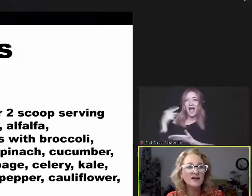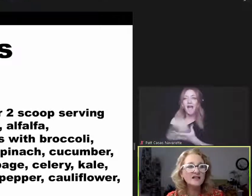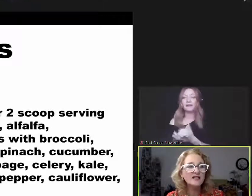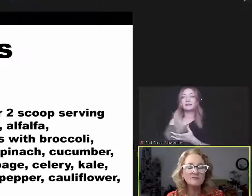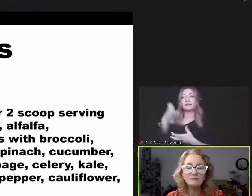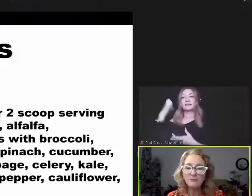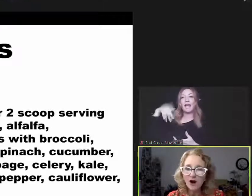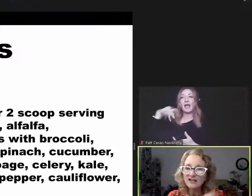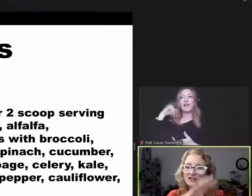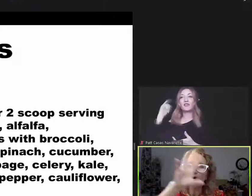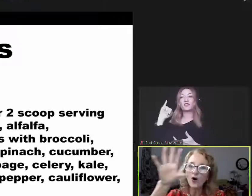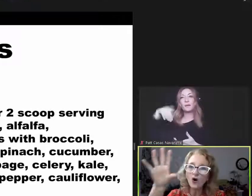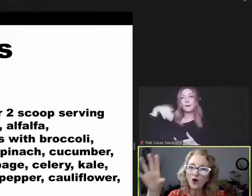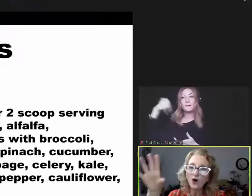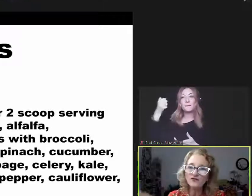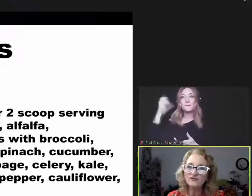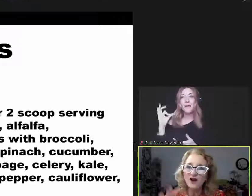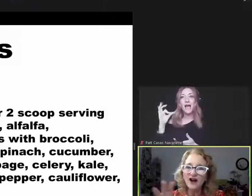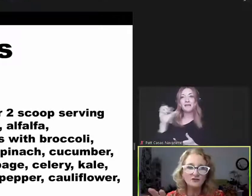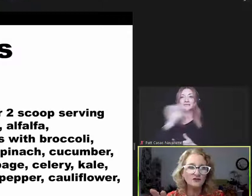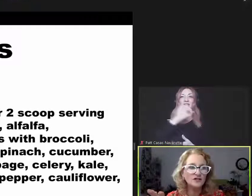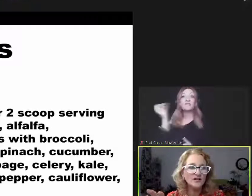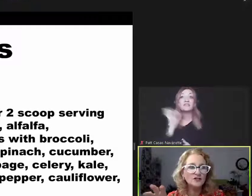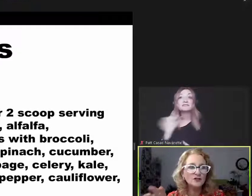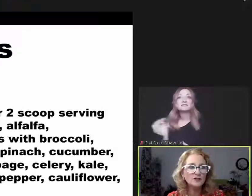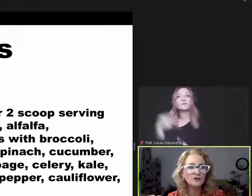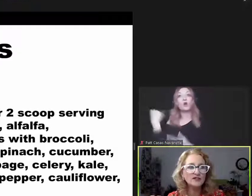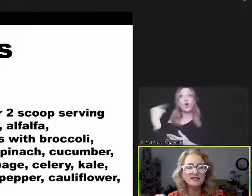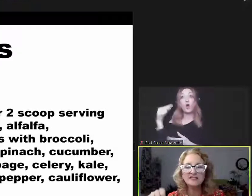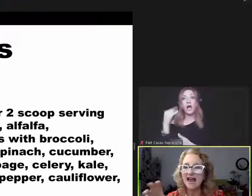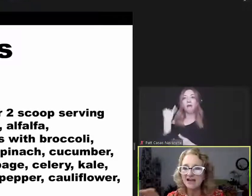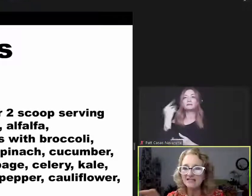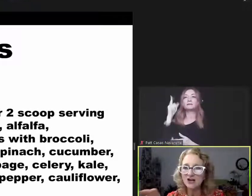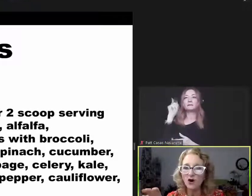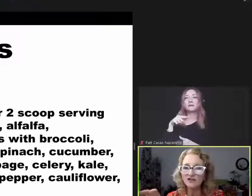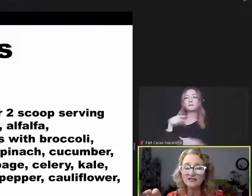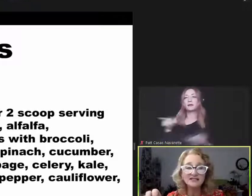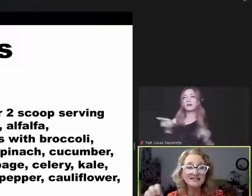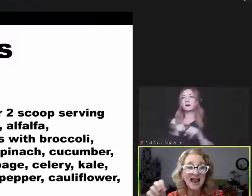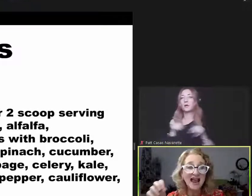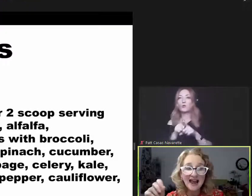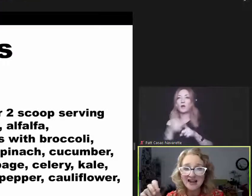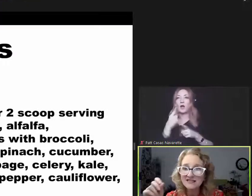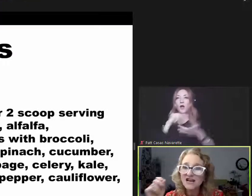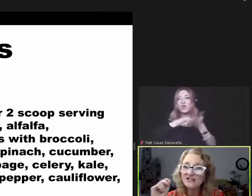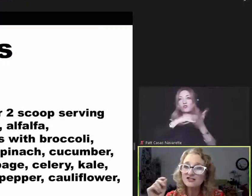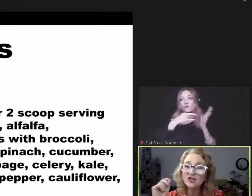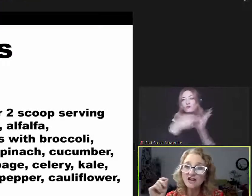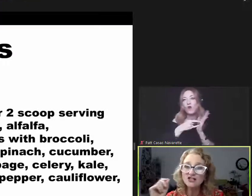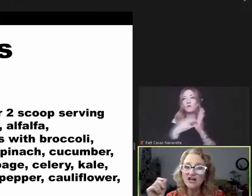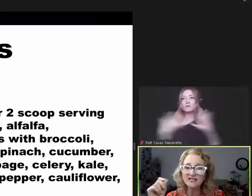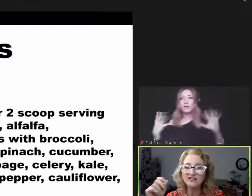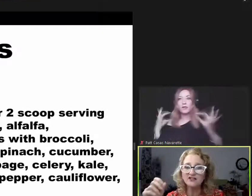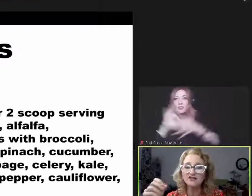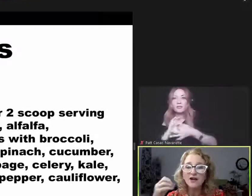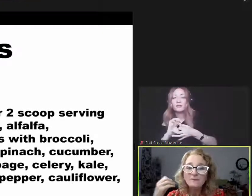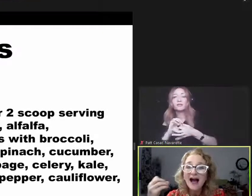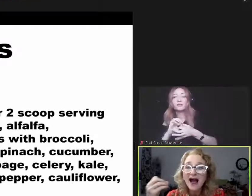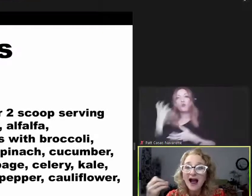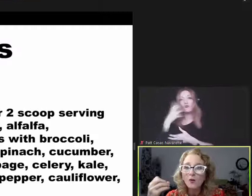well combines all the vital nutrients, antioxidants, and